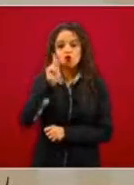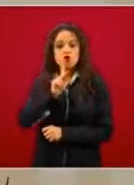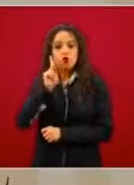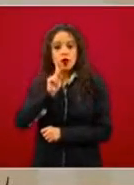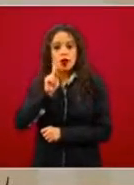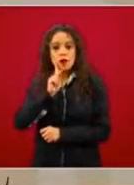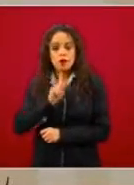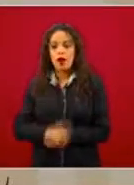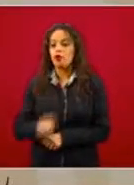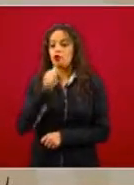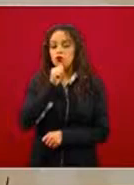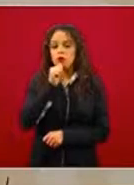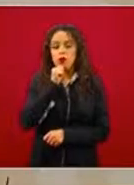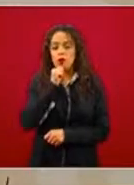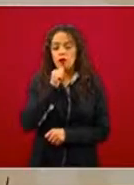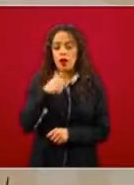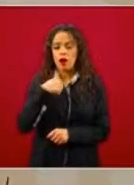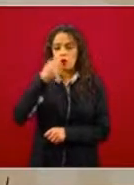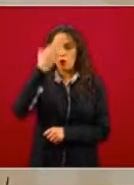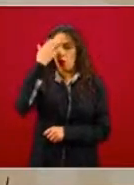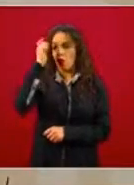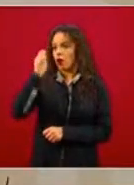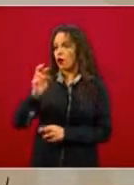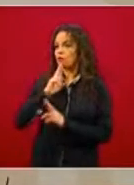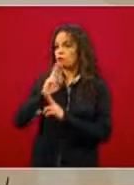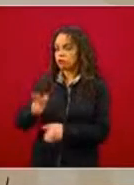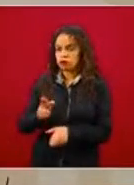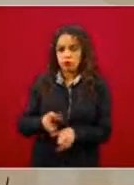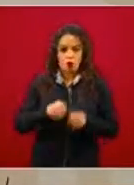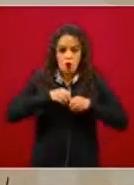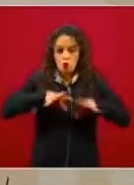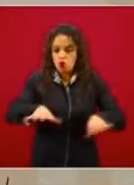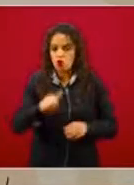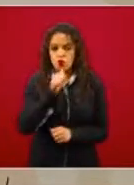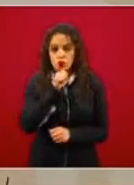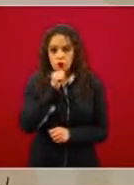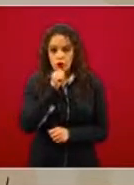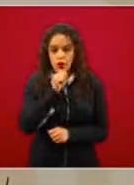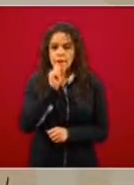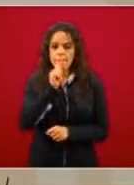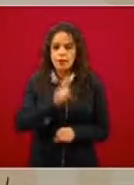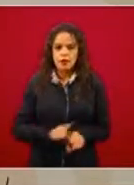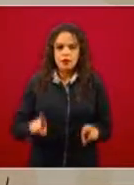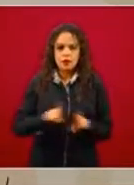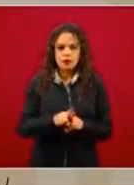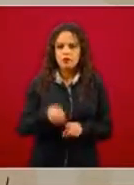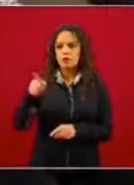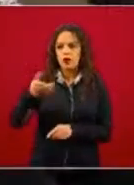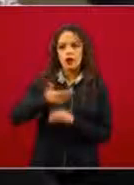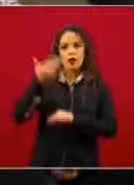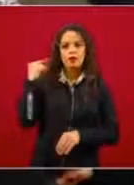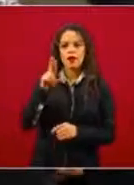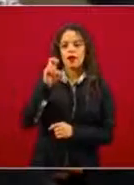clinical trials. As far as I know, the results have not been published yet, just